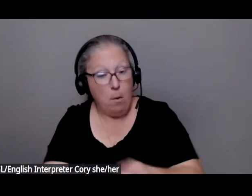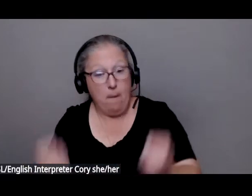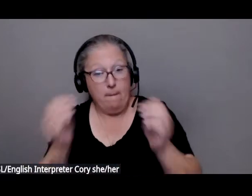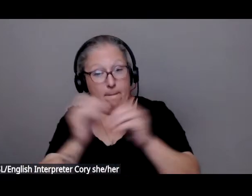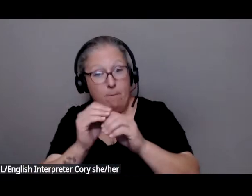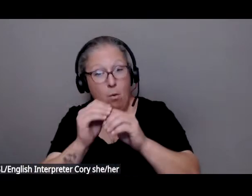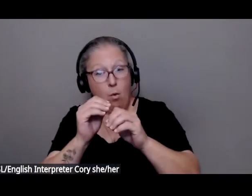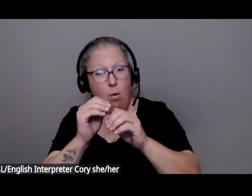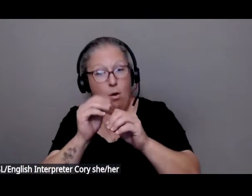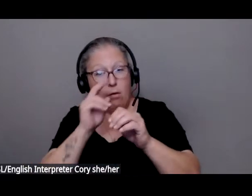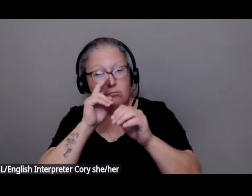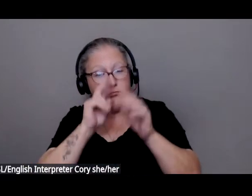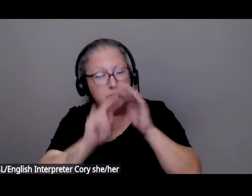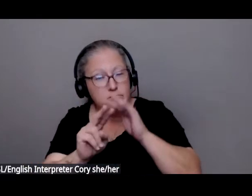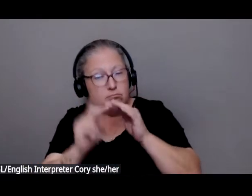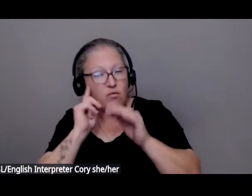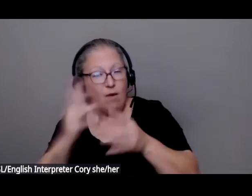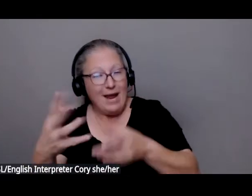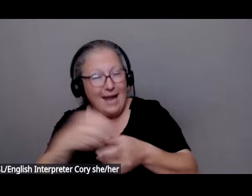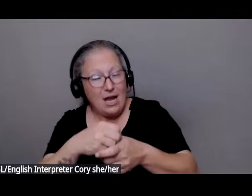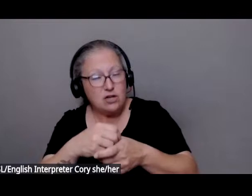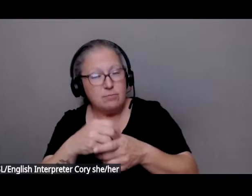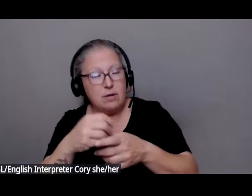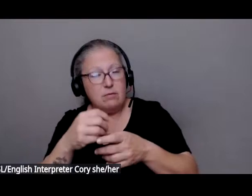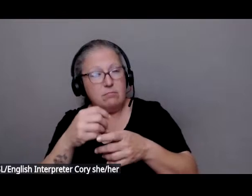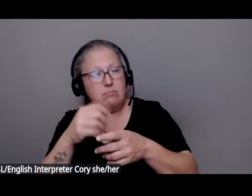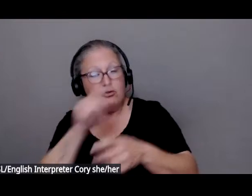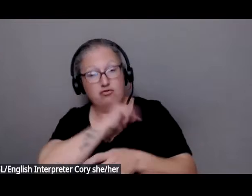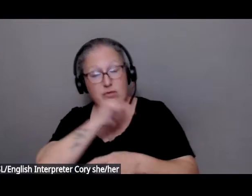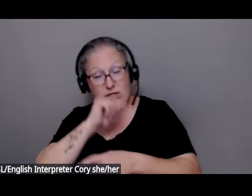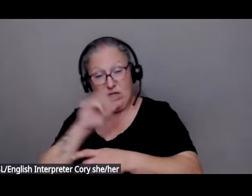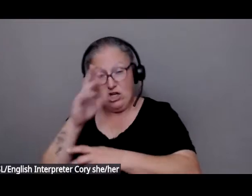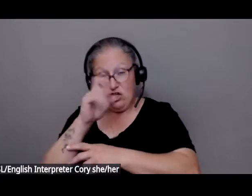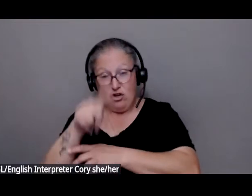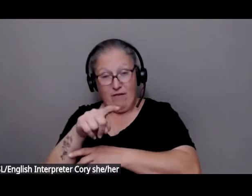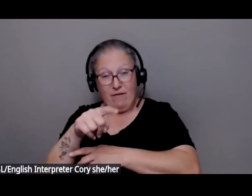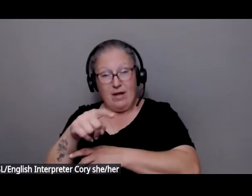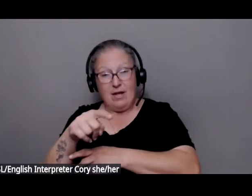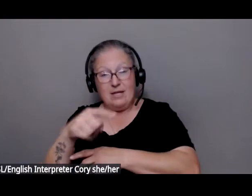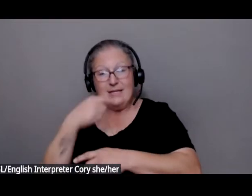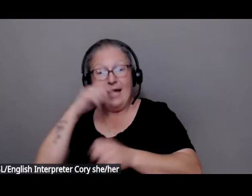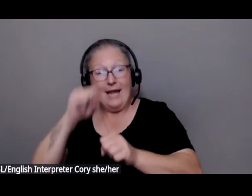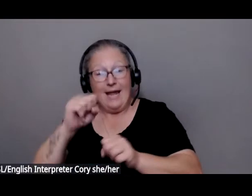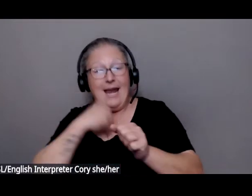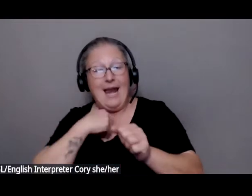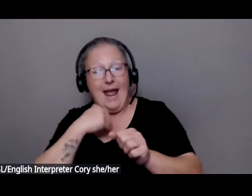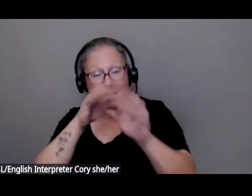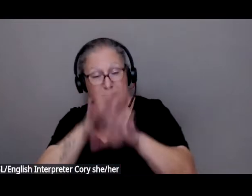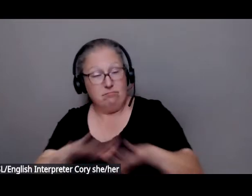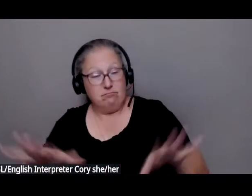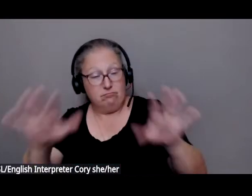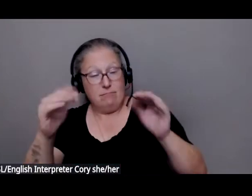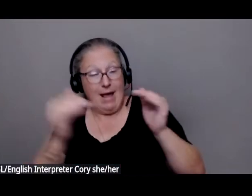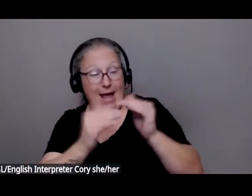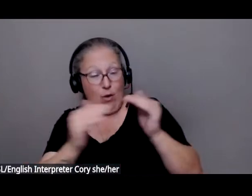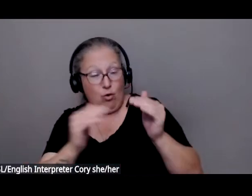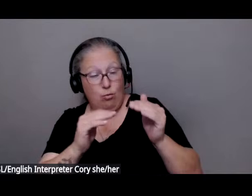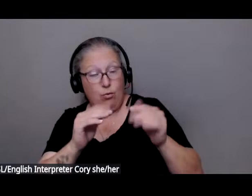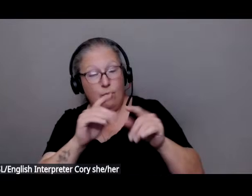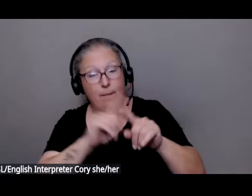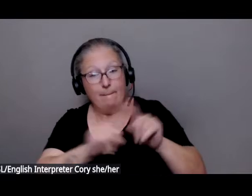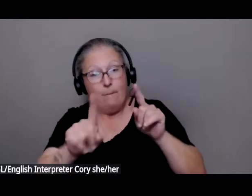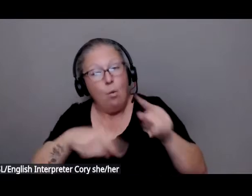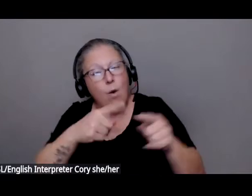into engagement, I know that Trustee Chavez was trying to say, hey, can we have it across the board and be equitable? But what about student